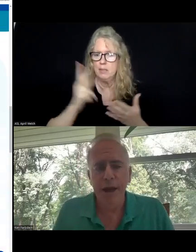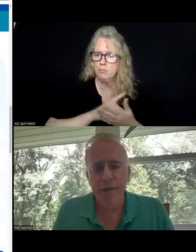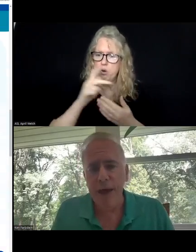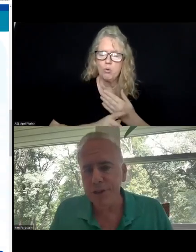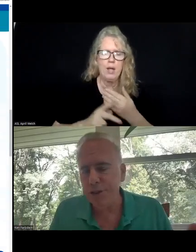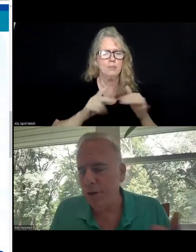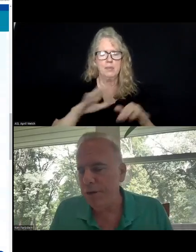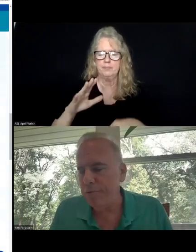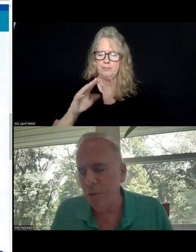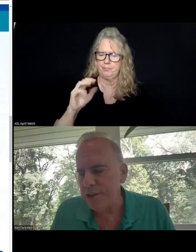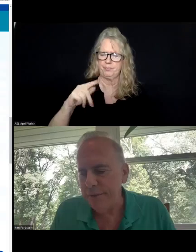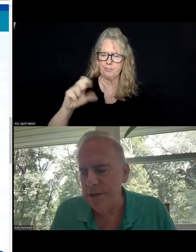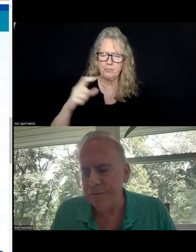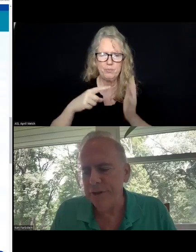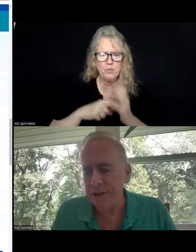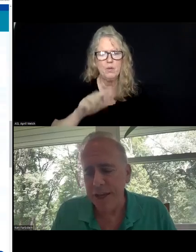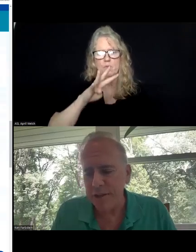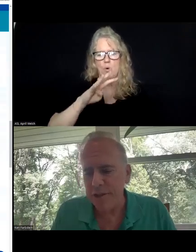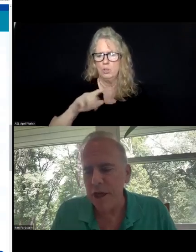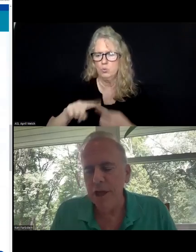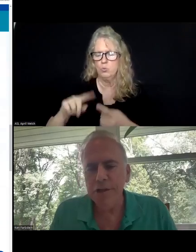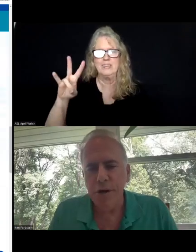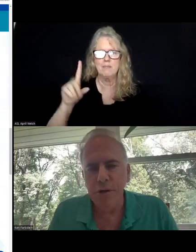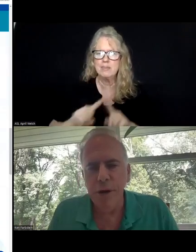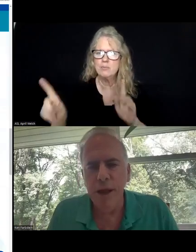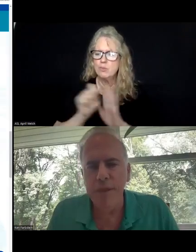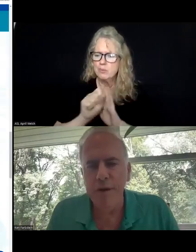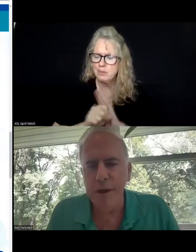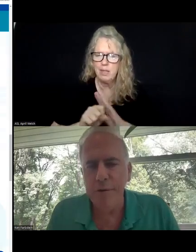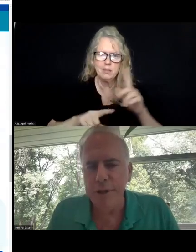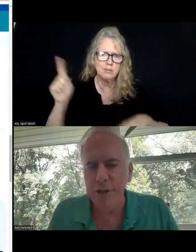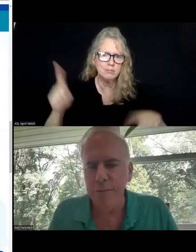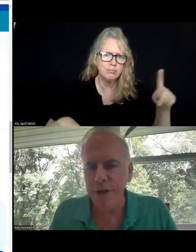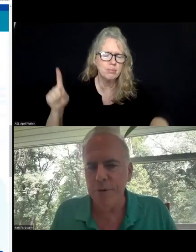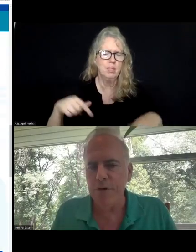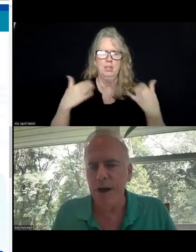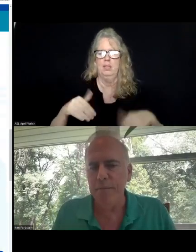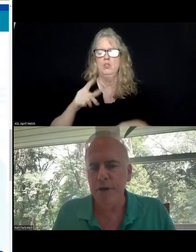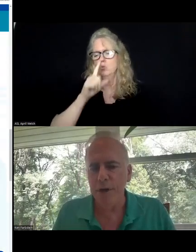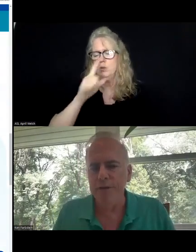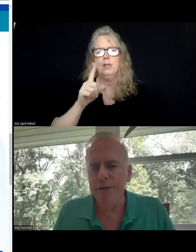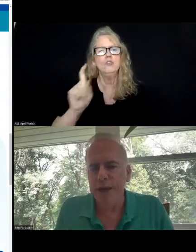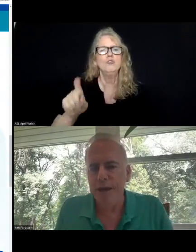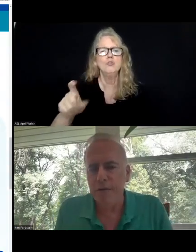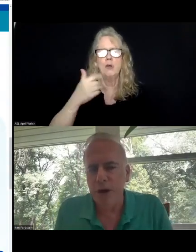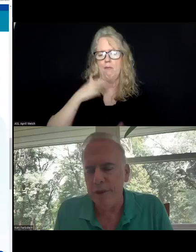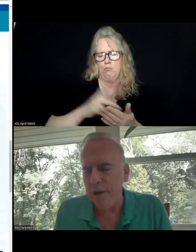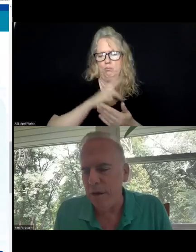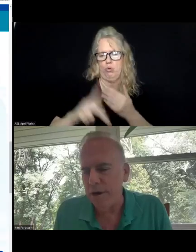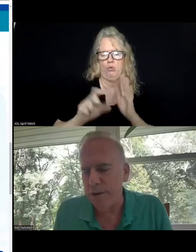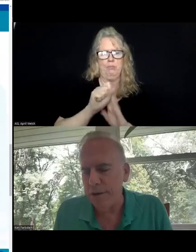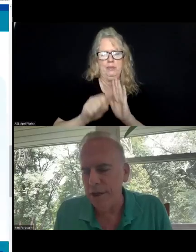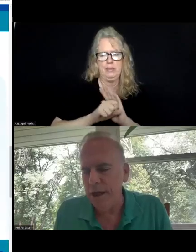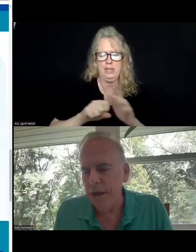in the map she showed, they're in 47 different states. So there really should be a program, in the state of wherever